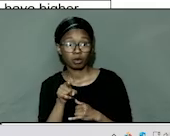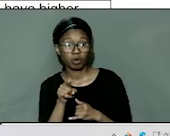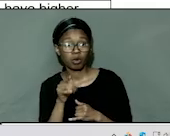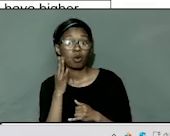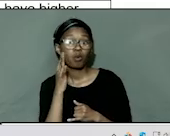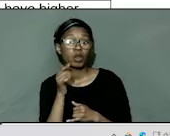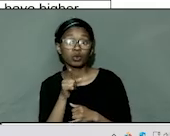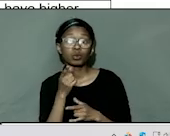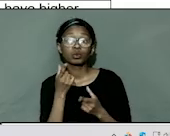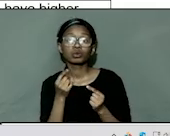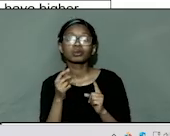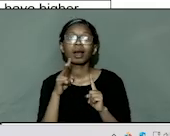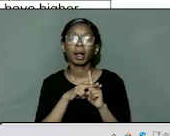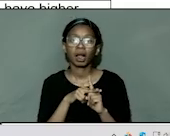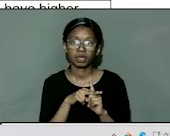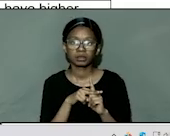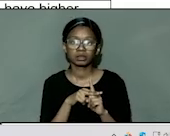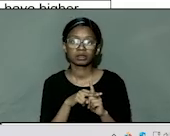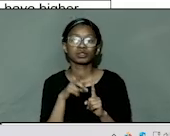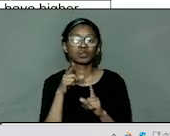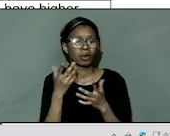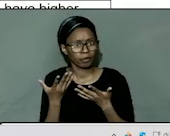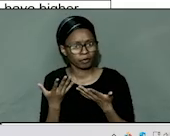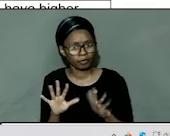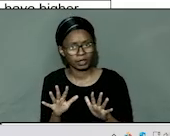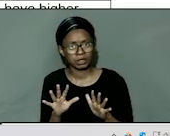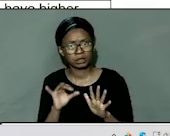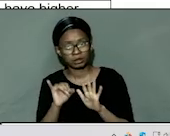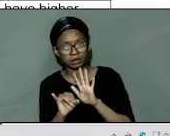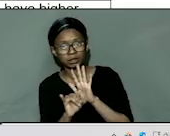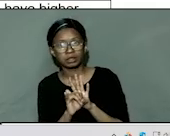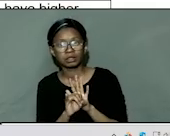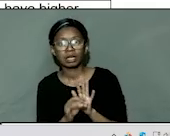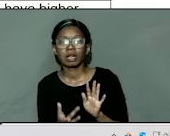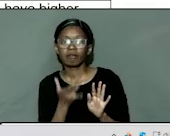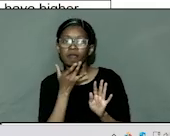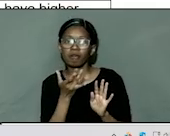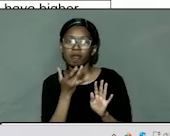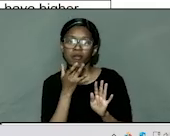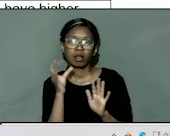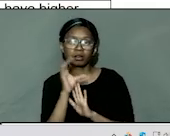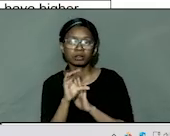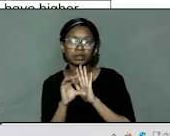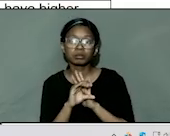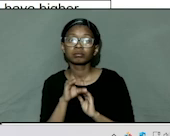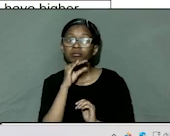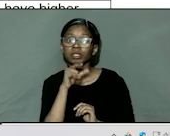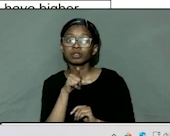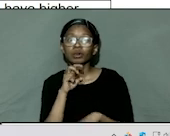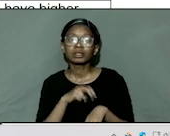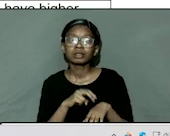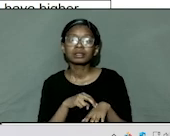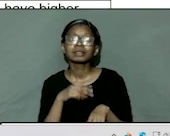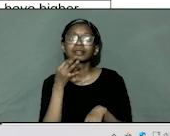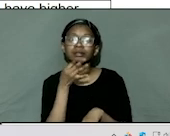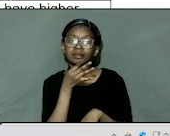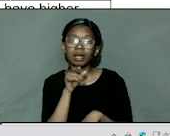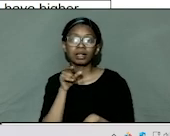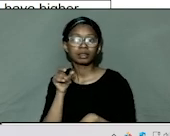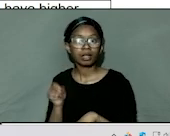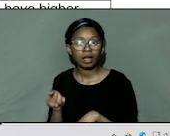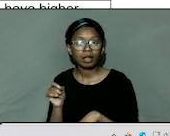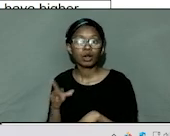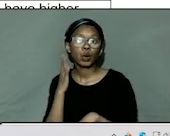do the application, you have identified the favorable characteristic. So you must mention it when you